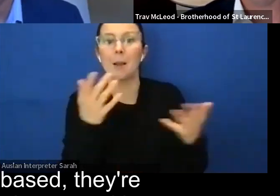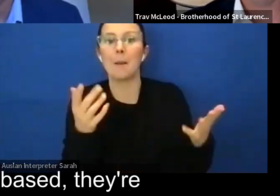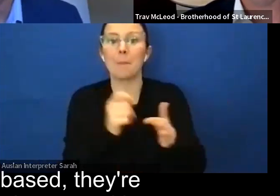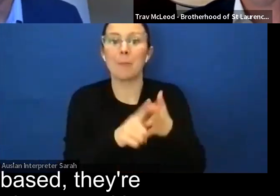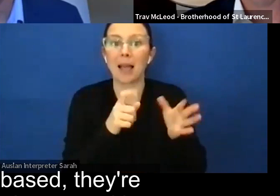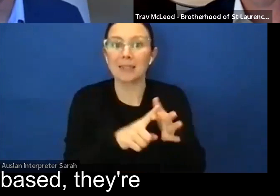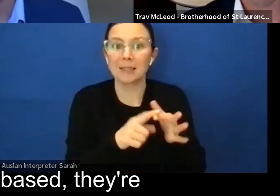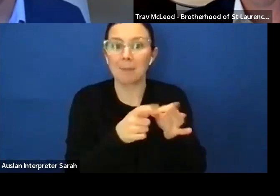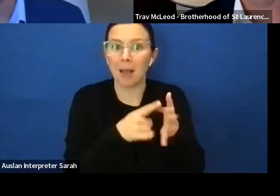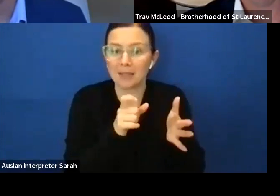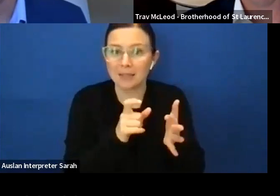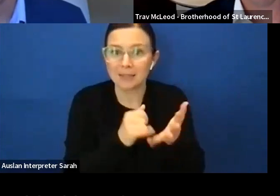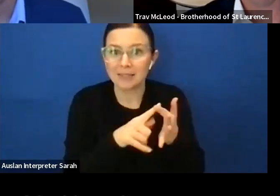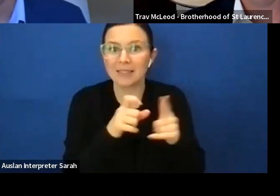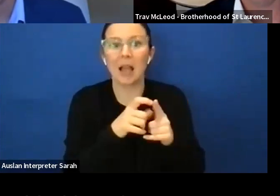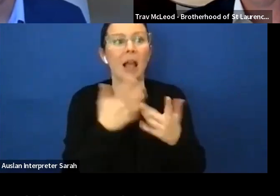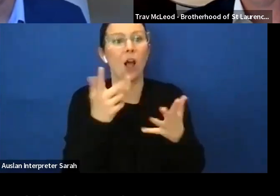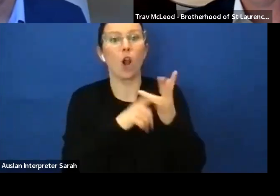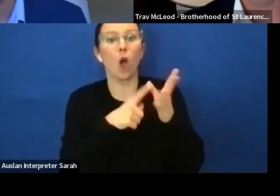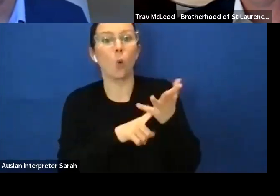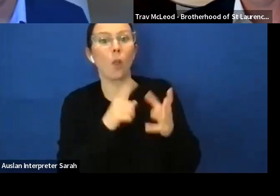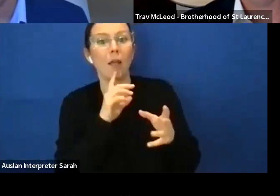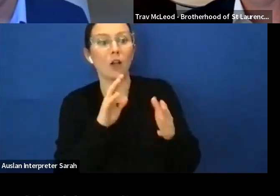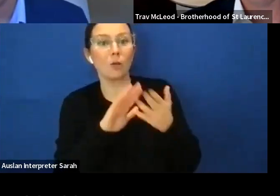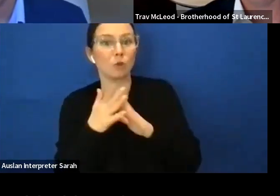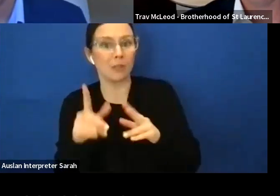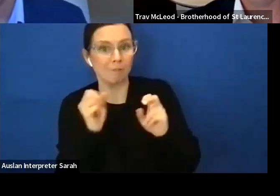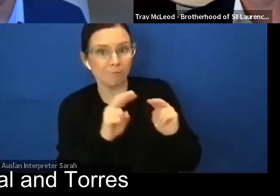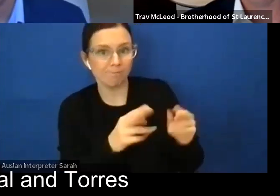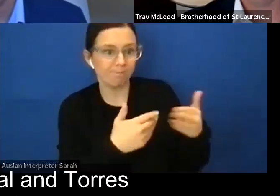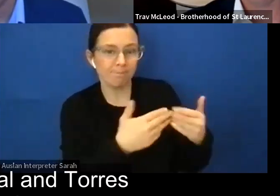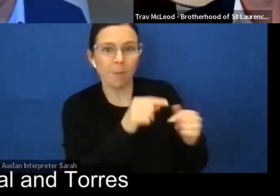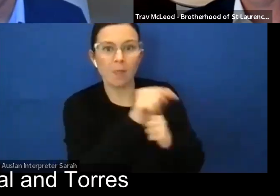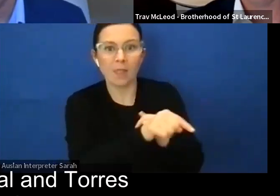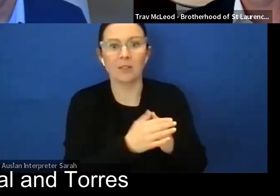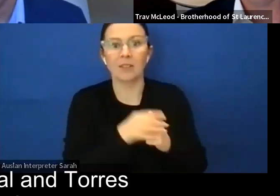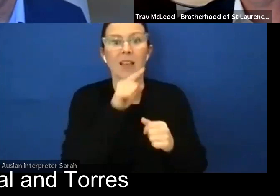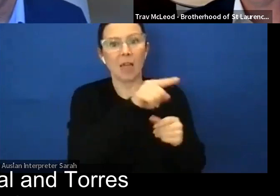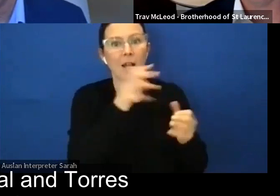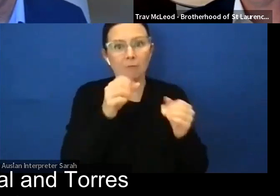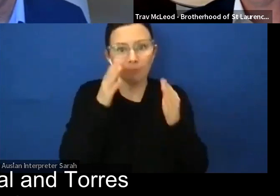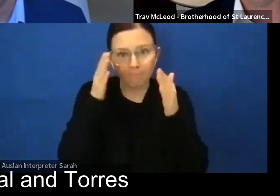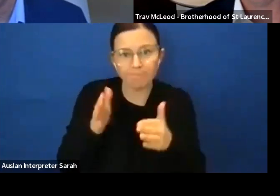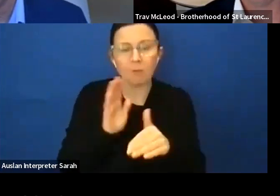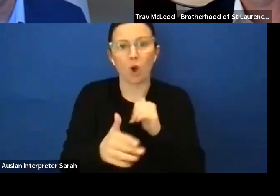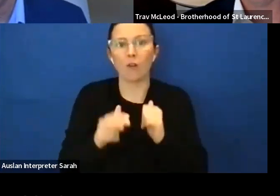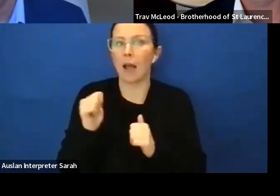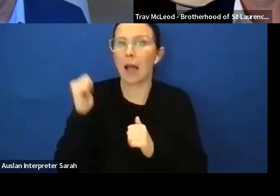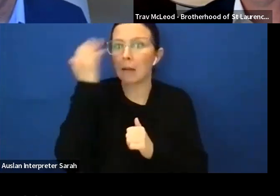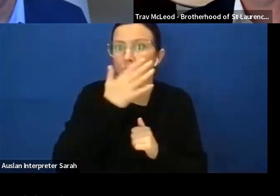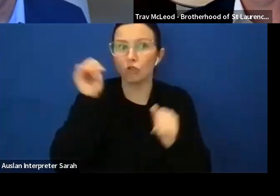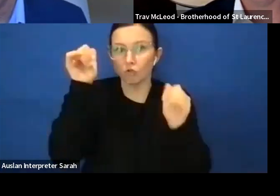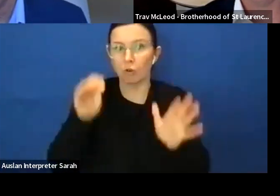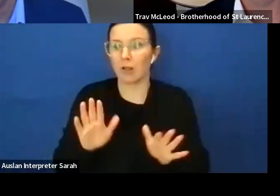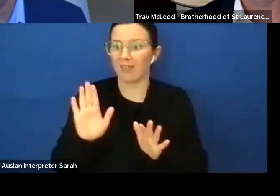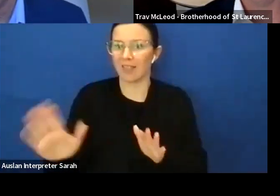local communities. They are embedded in culture and Aboriginal and Torres Strait Islander ways of doing and